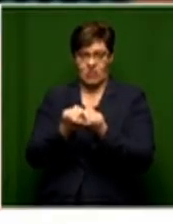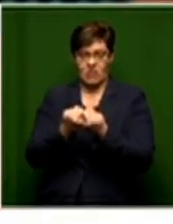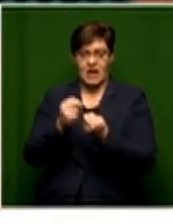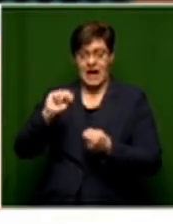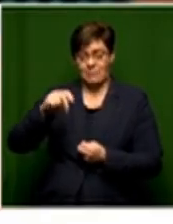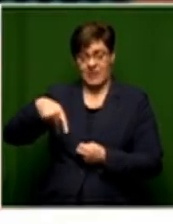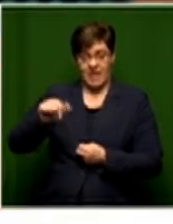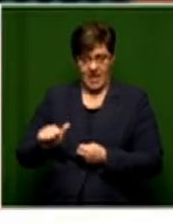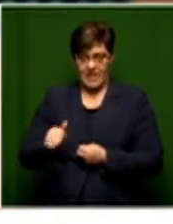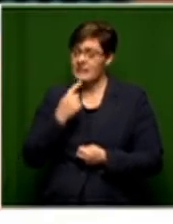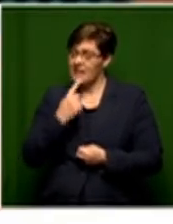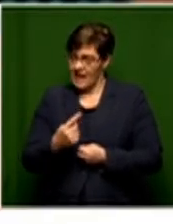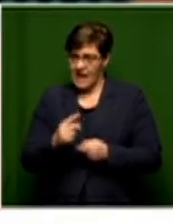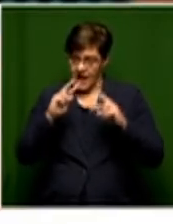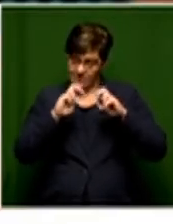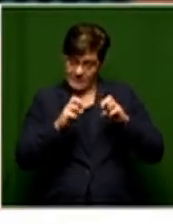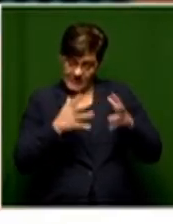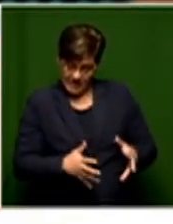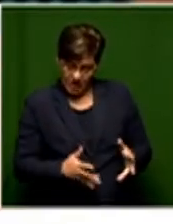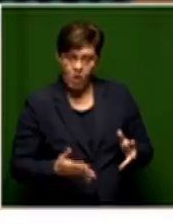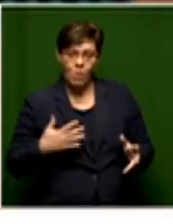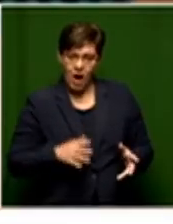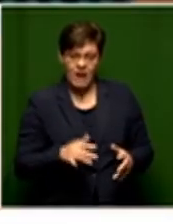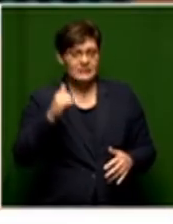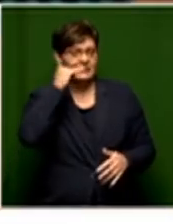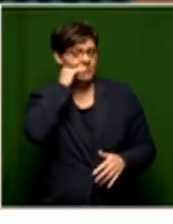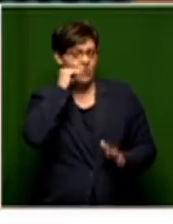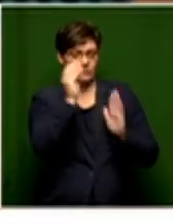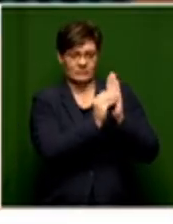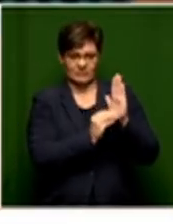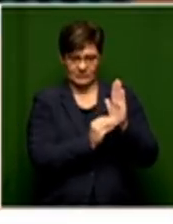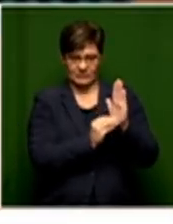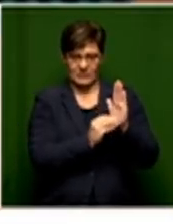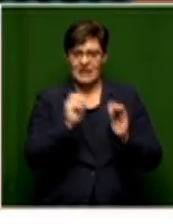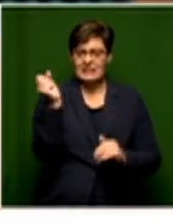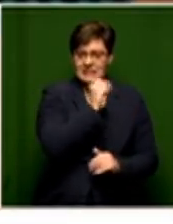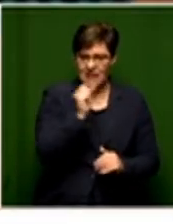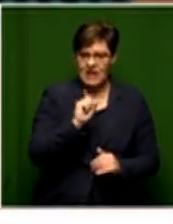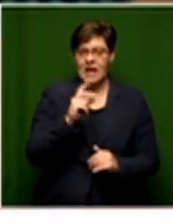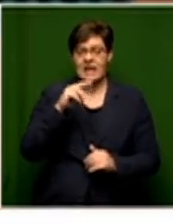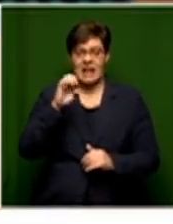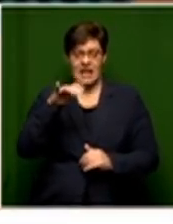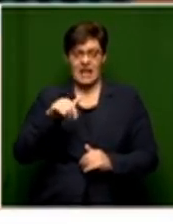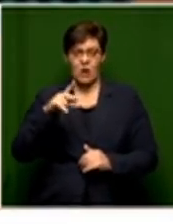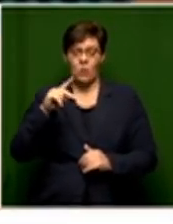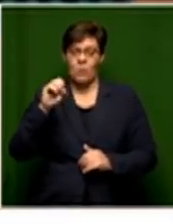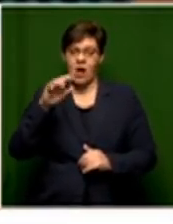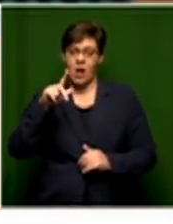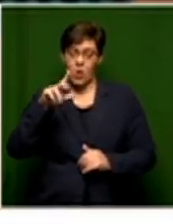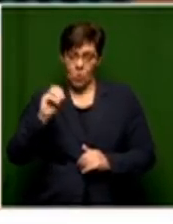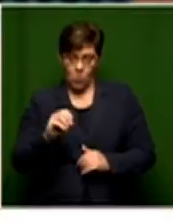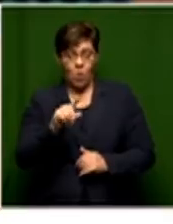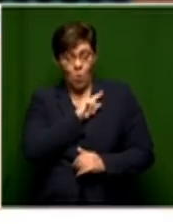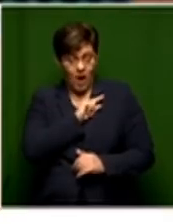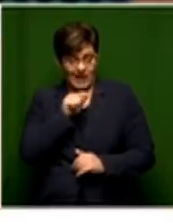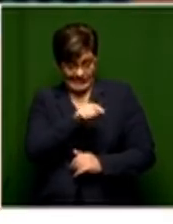also indicating that investigators were seeking the phone records of singer-musician Kelly Khumalo, who was in a